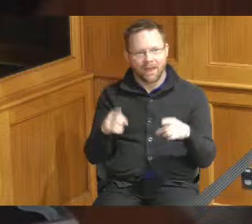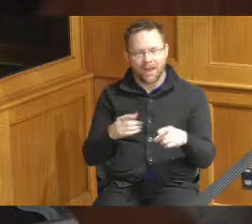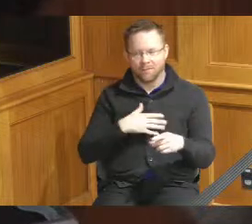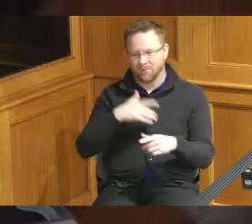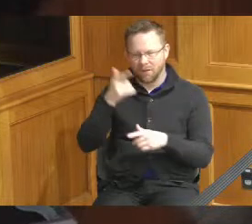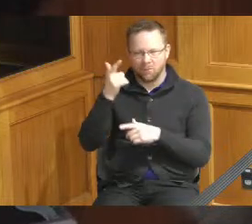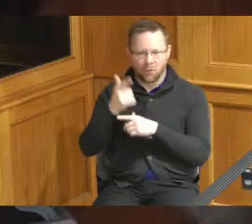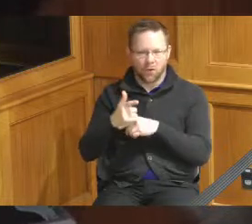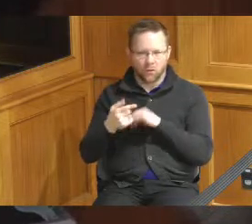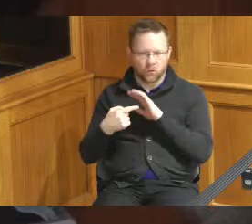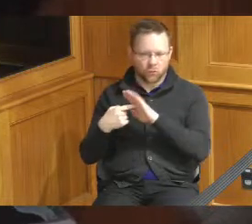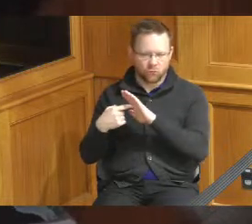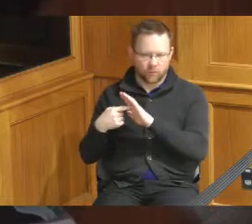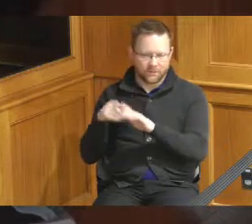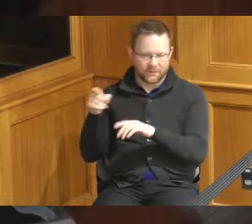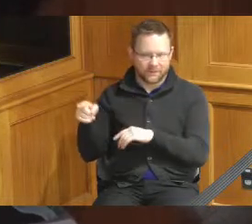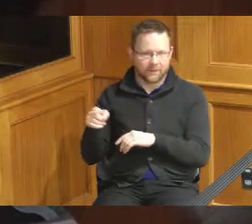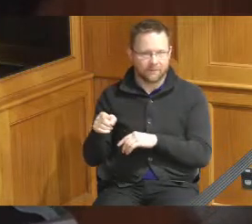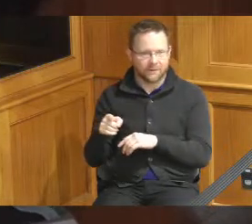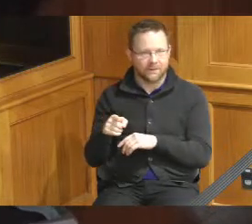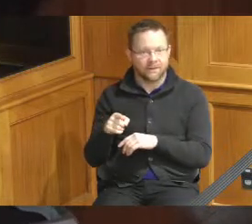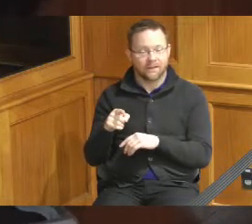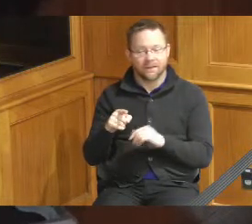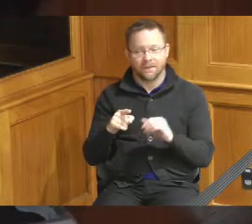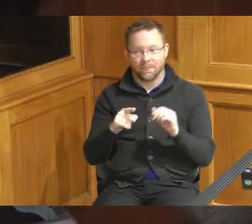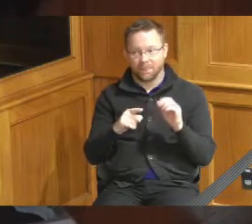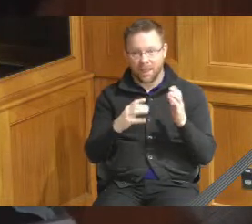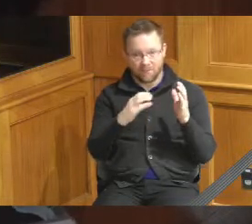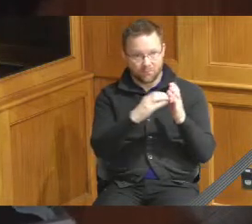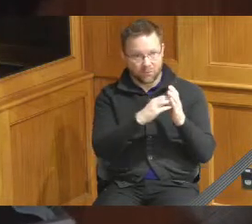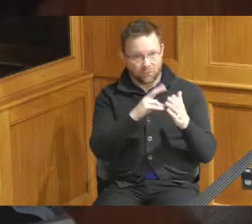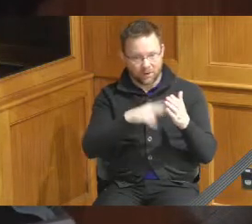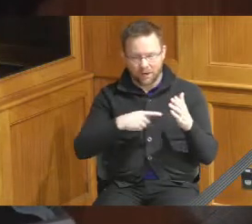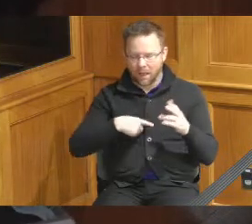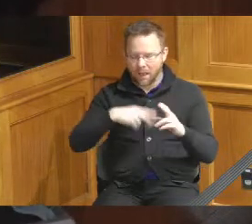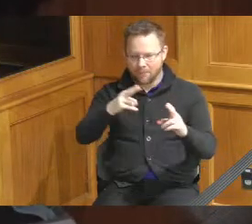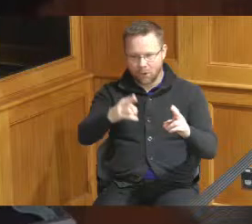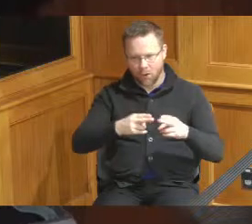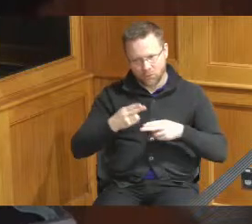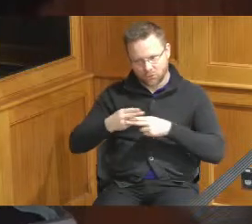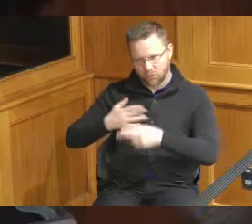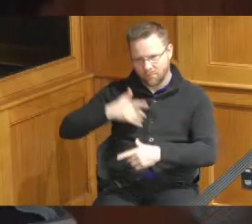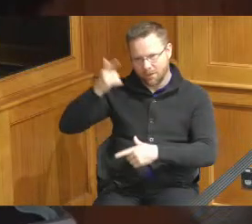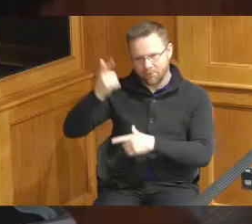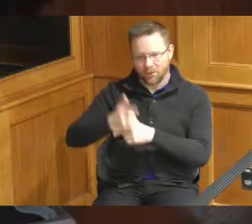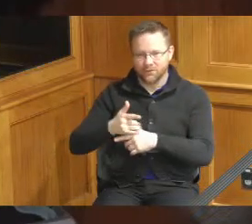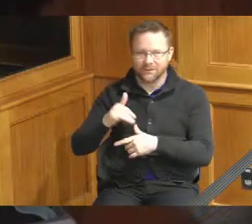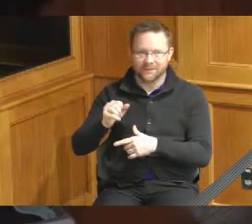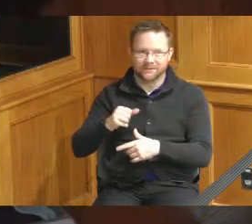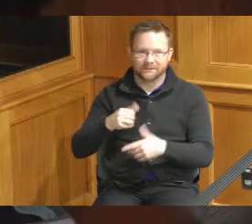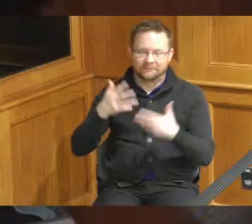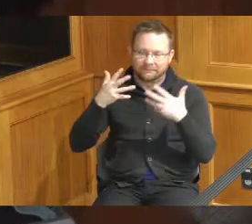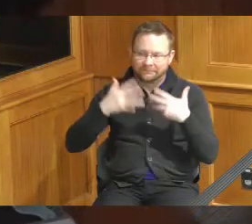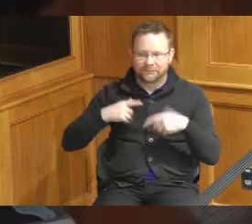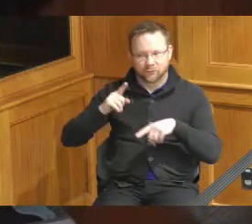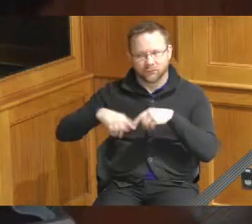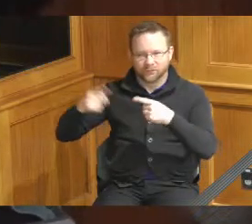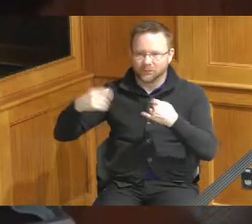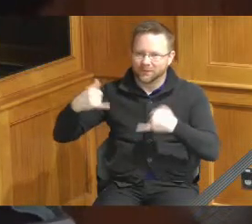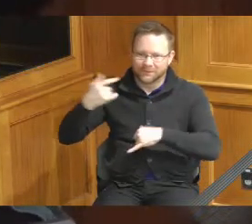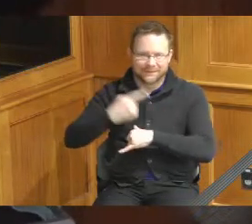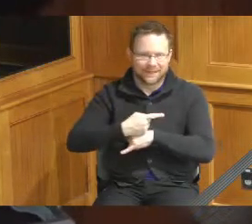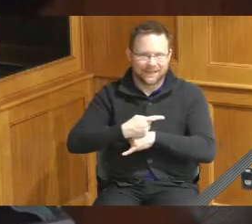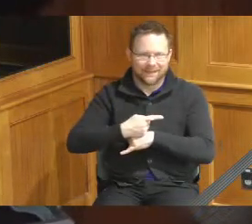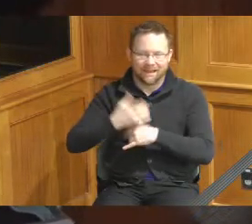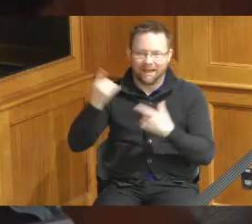Deshaun Parker. The bio read, I am honored to call him my brother. Unfortunately, he was not able to attend today